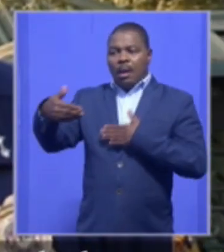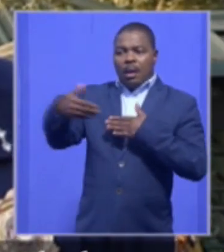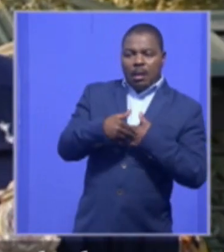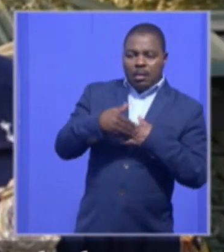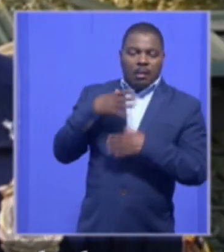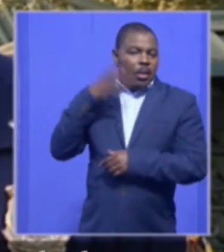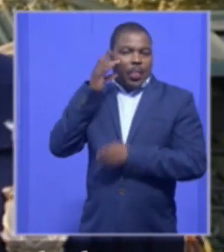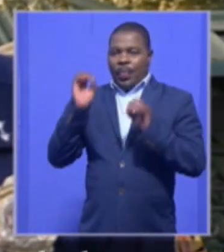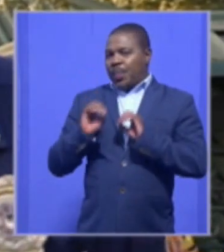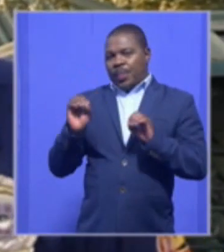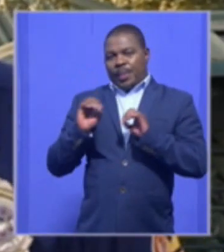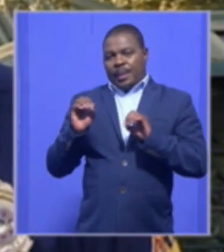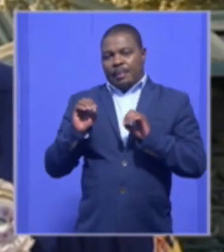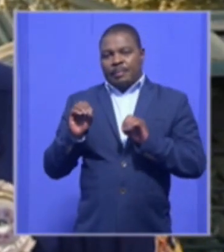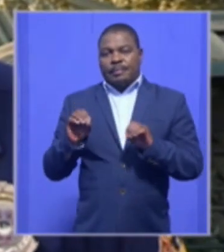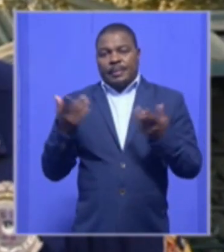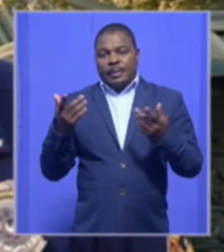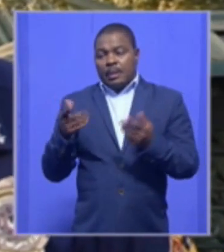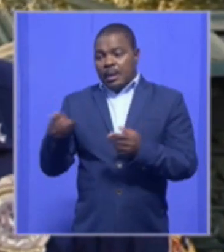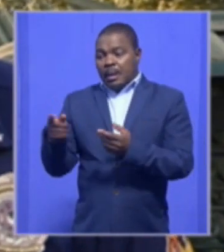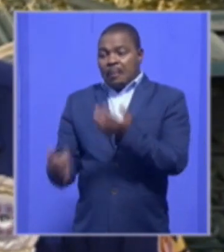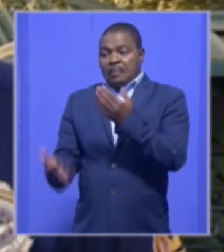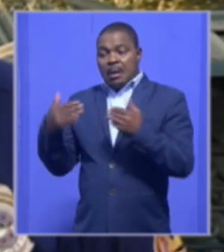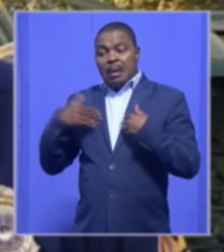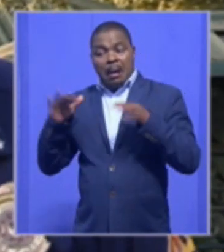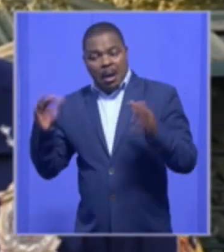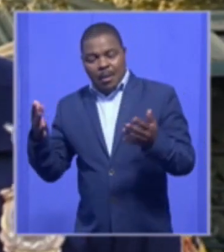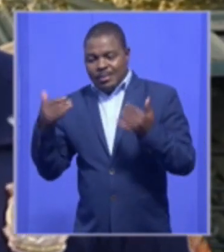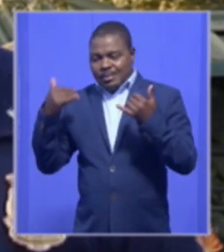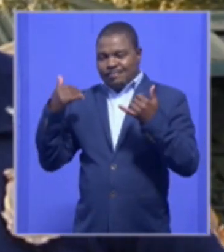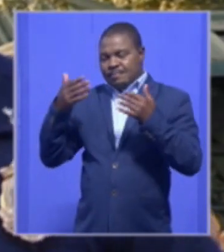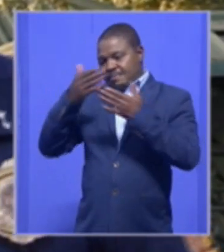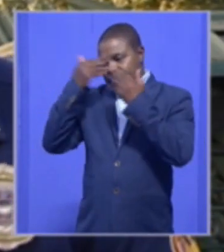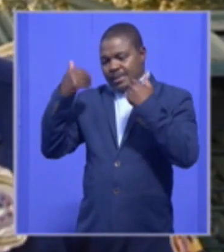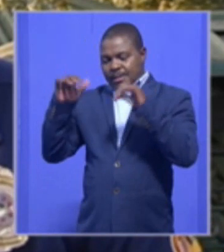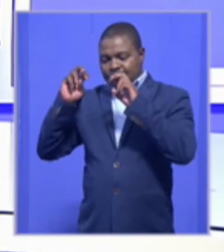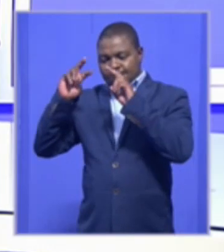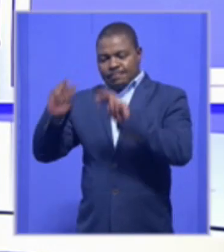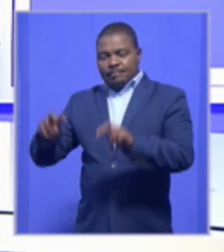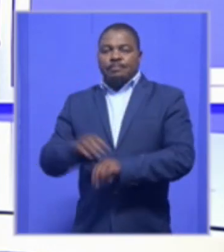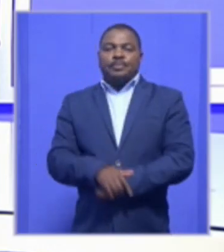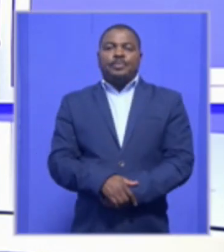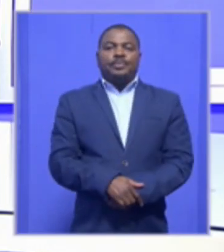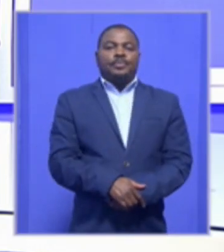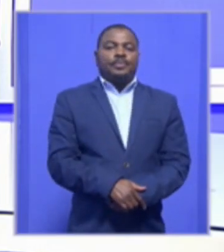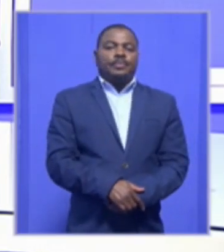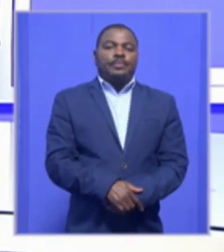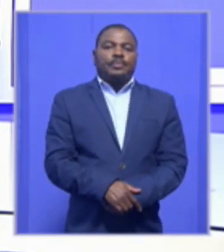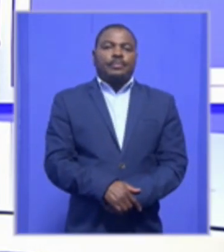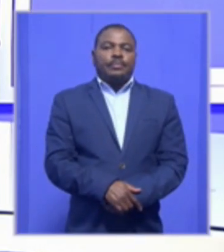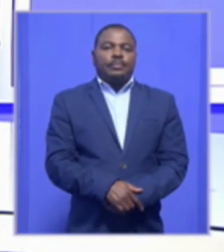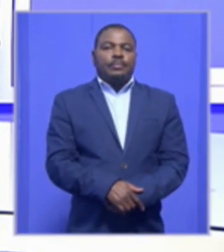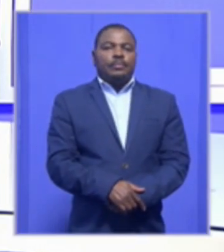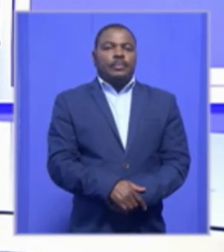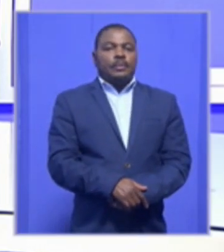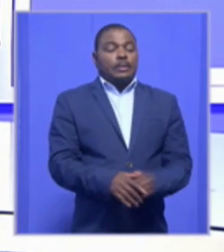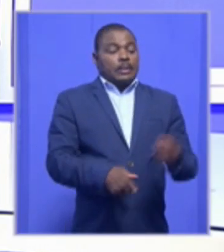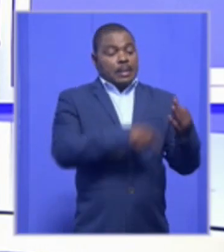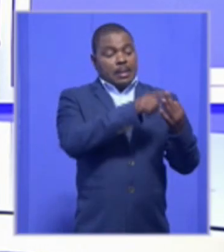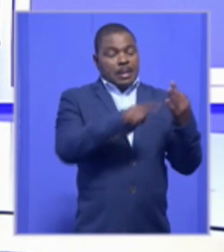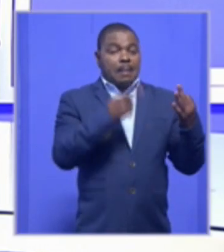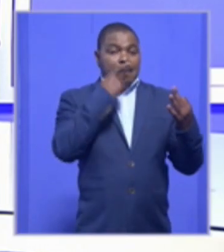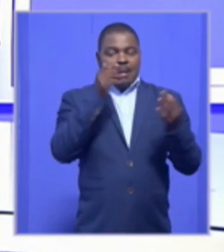reported. And of course, the cause of the fire is still a subject of investigations. Kgopelo ya beile ya